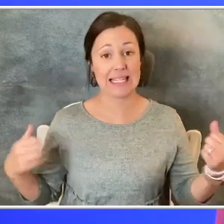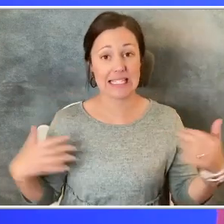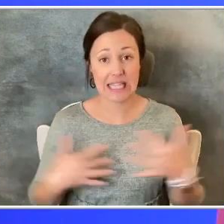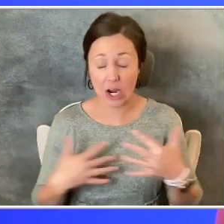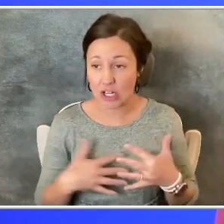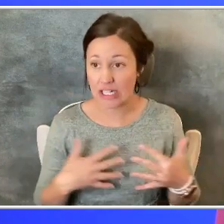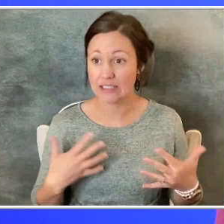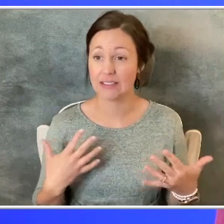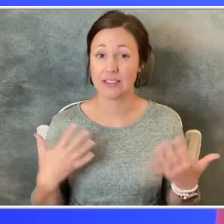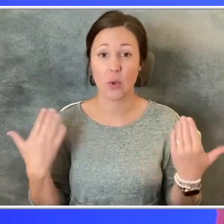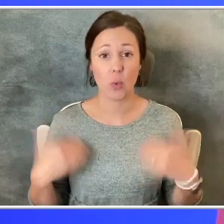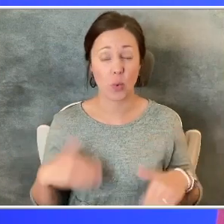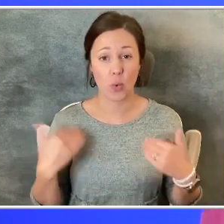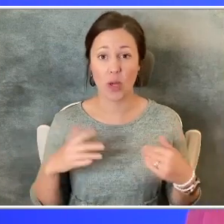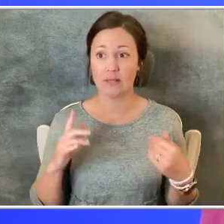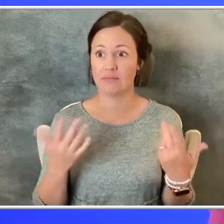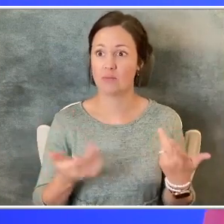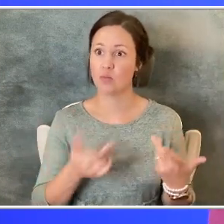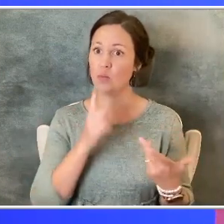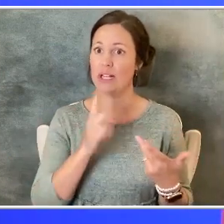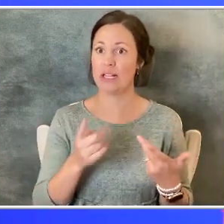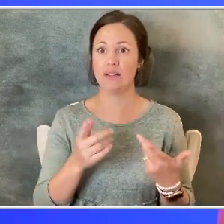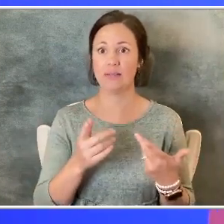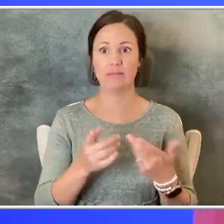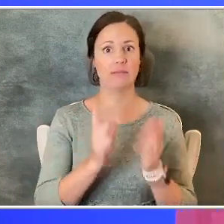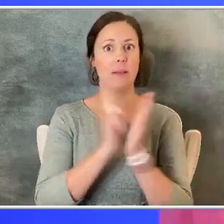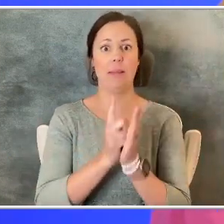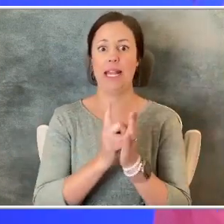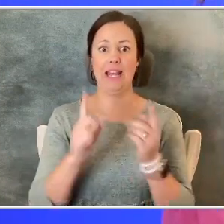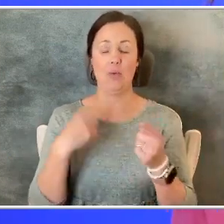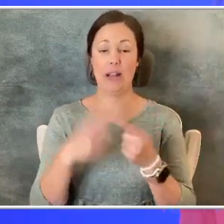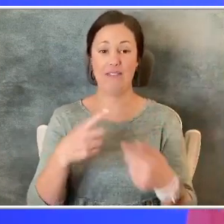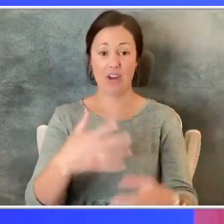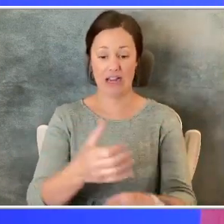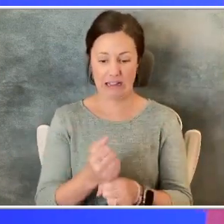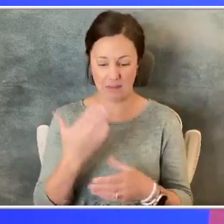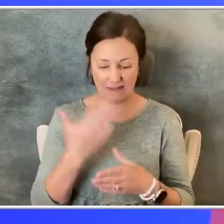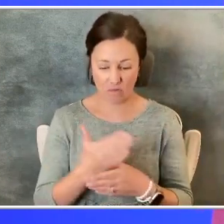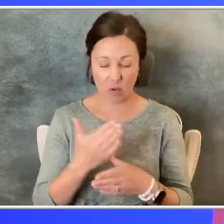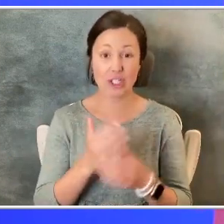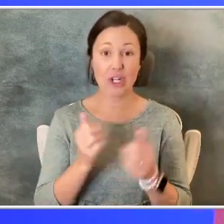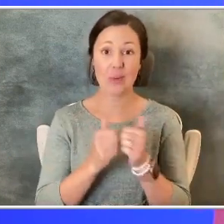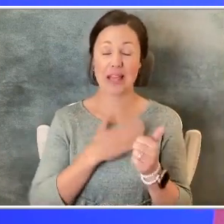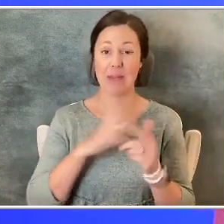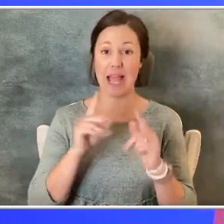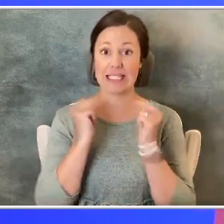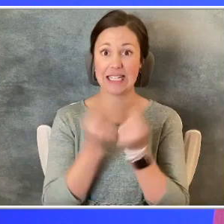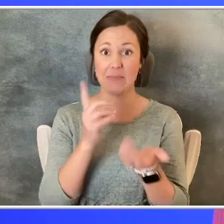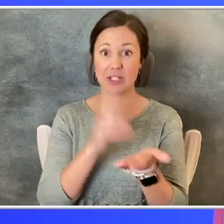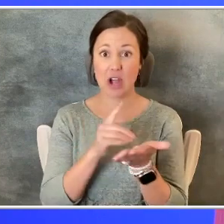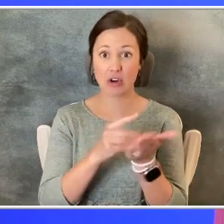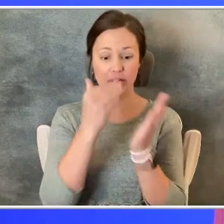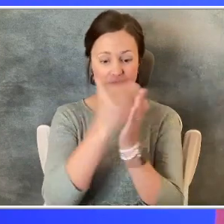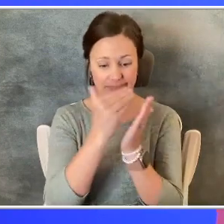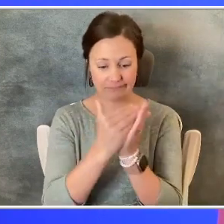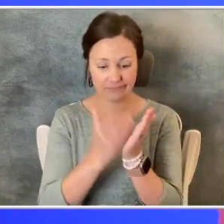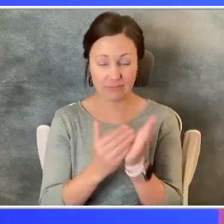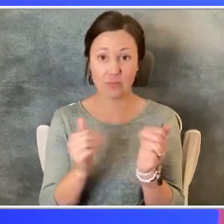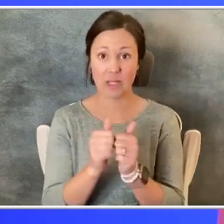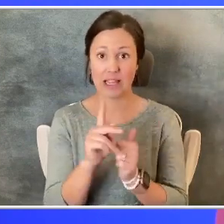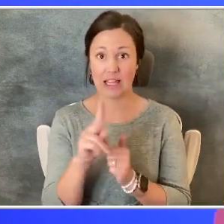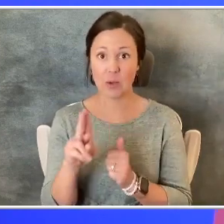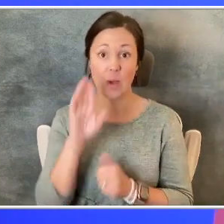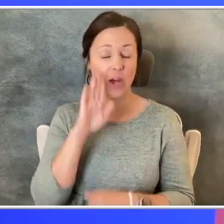from the minute that I got the folder that had my team in it with KU, I knew I was going to be okay.